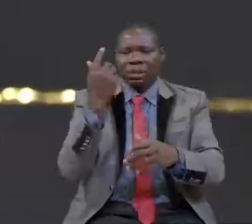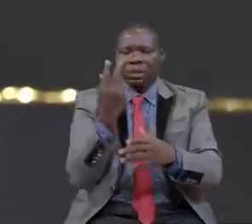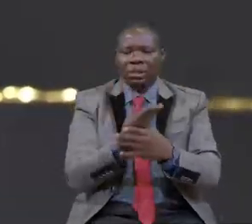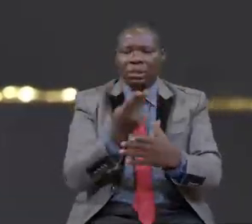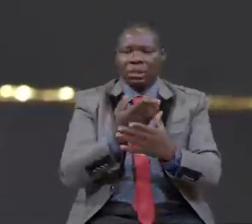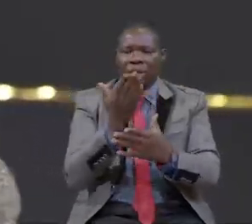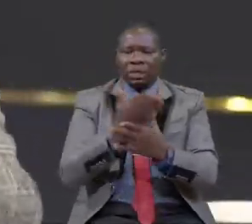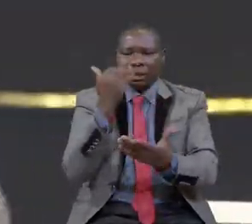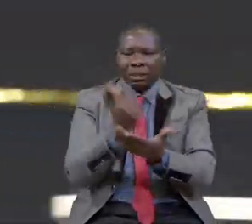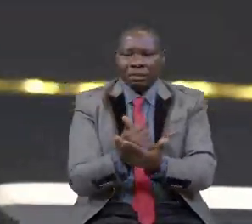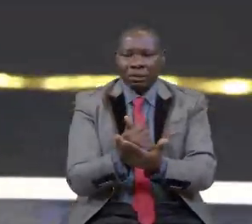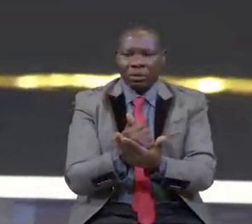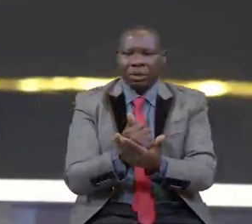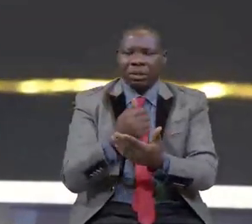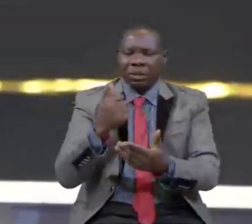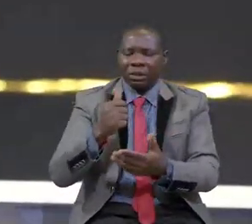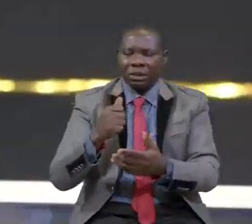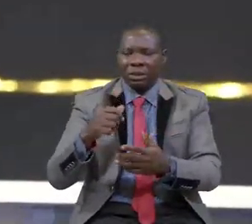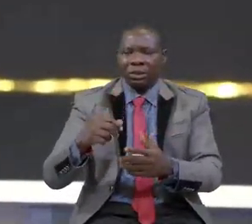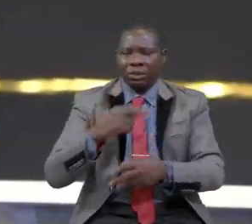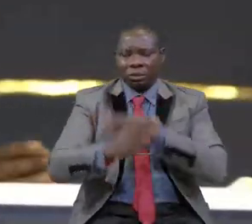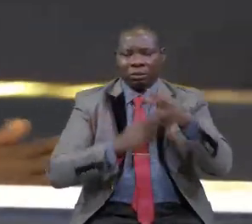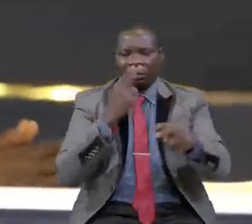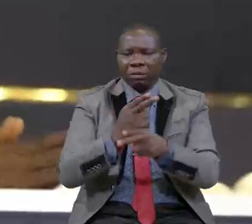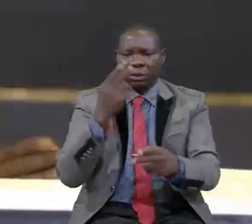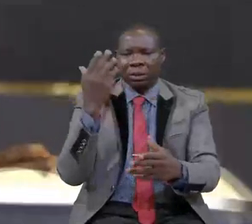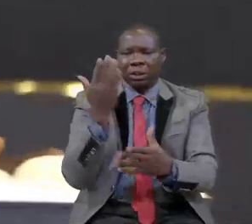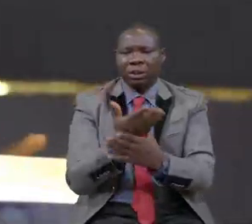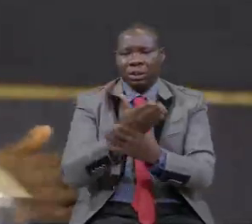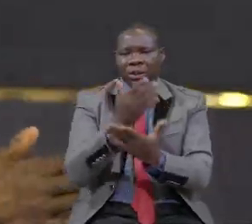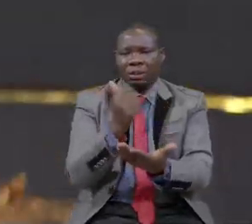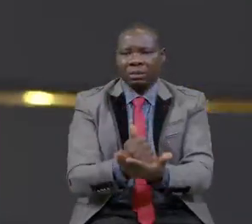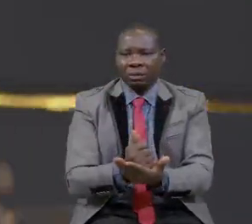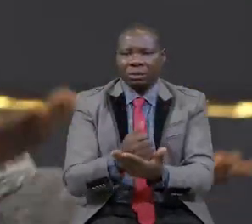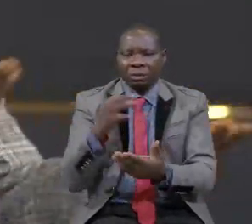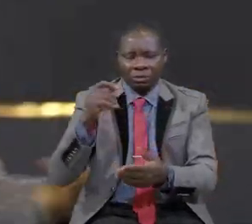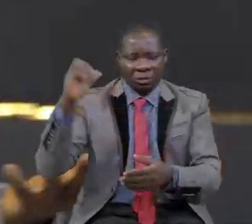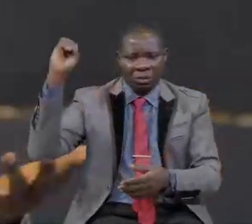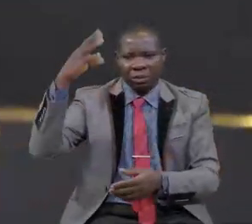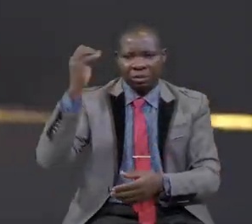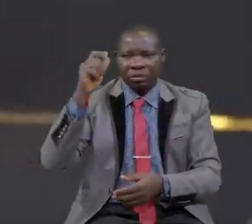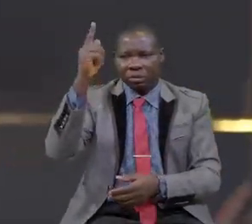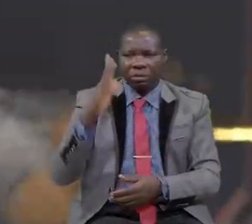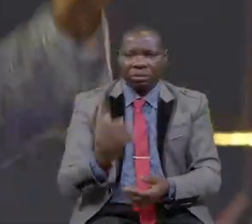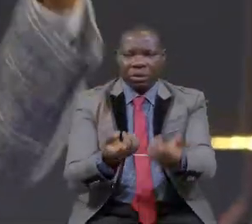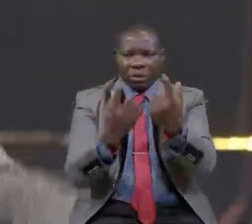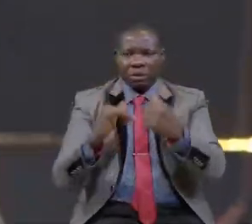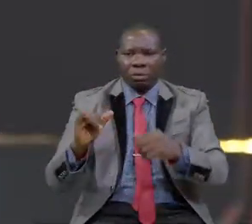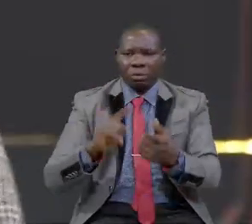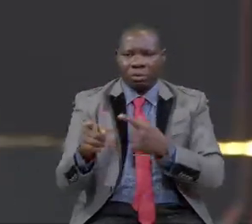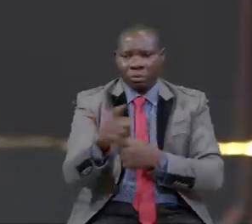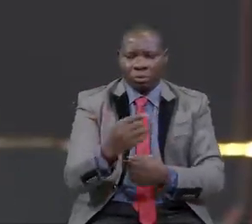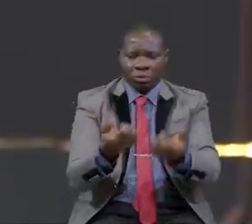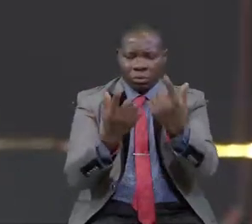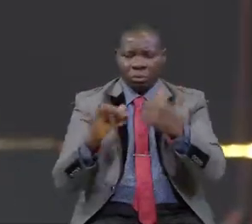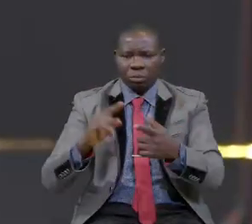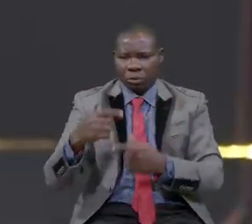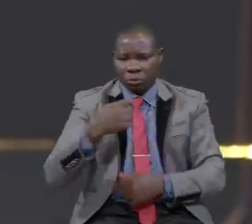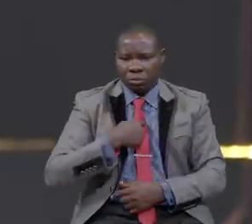universal intervention of the grace of God coming to you, coming to me, coming to